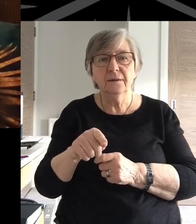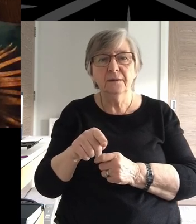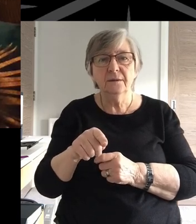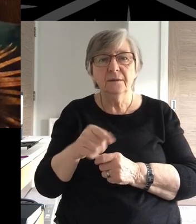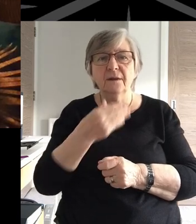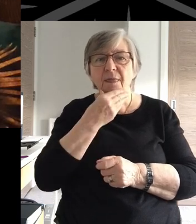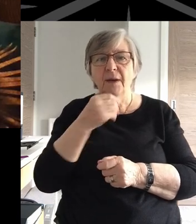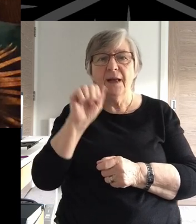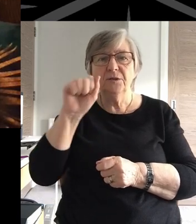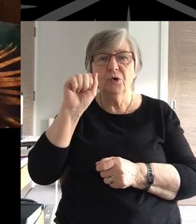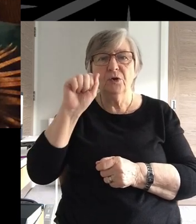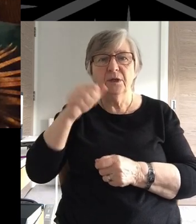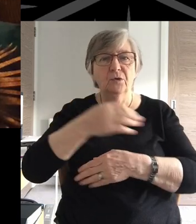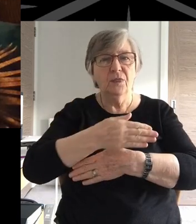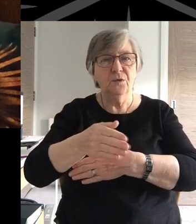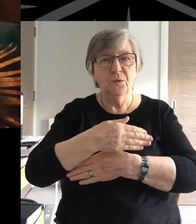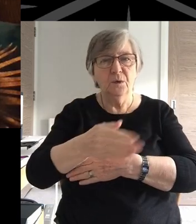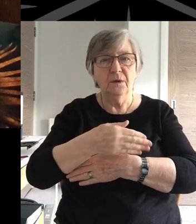Knocking on the door.